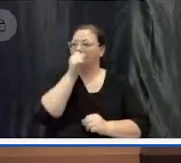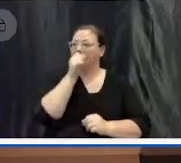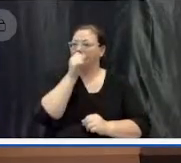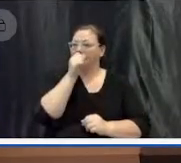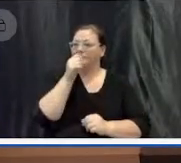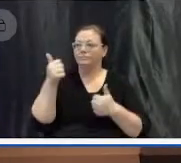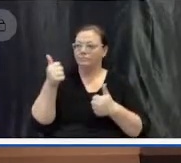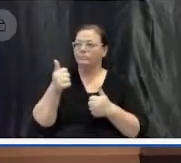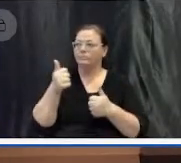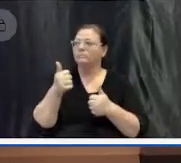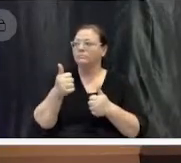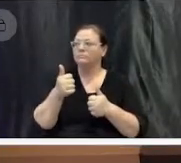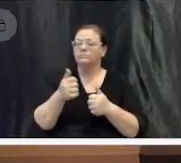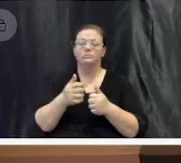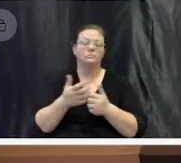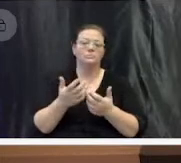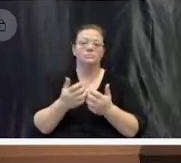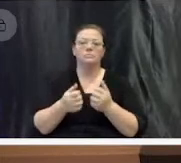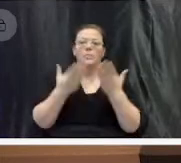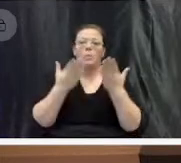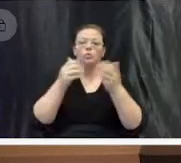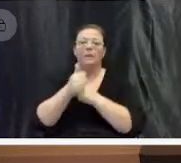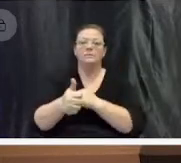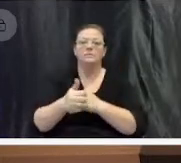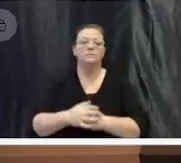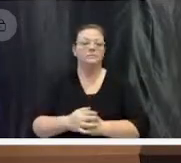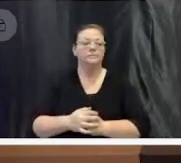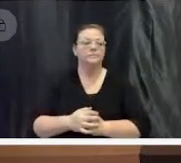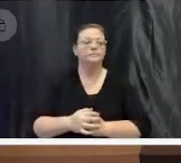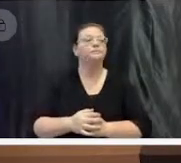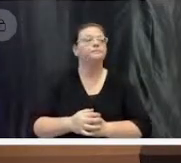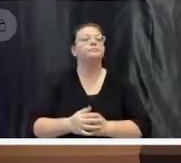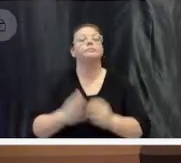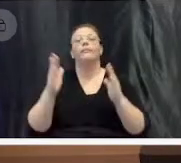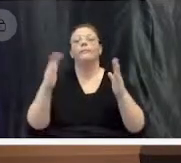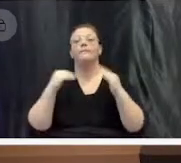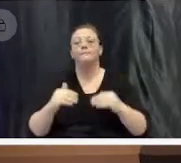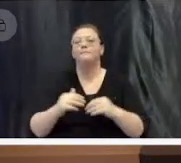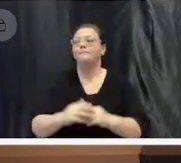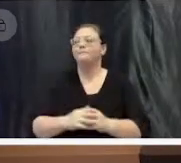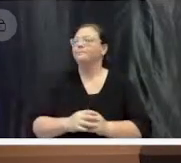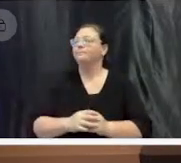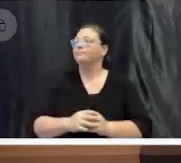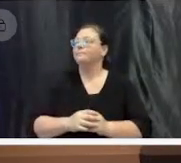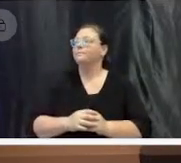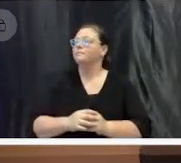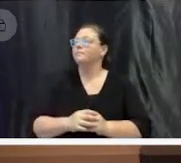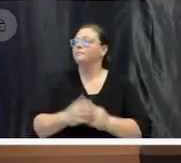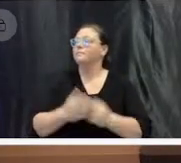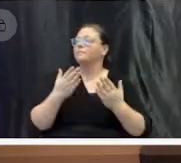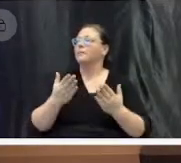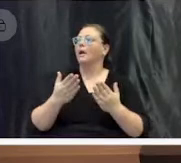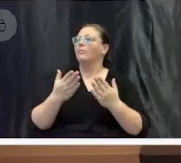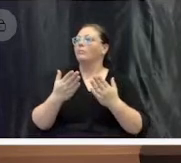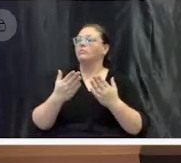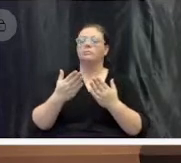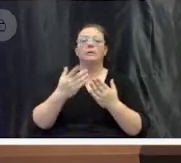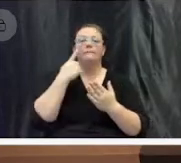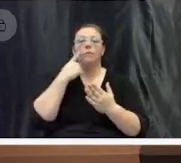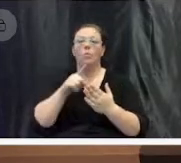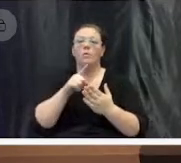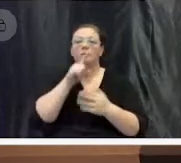Motion passes. All right, thank you. All right, moving forward, can we please have a reading of the consent agenda,